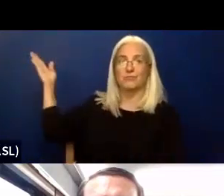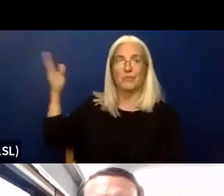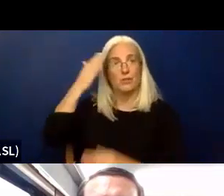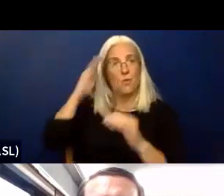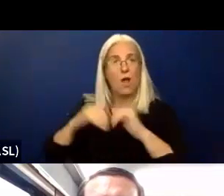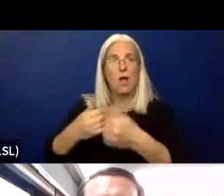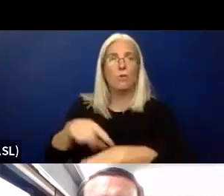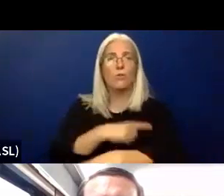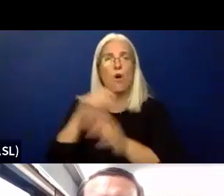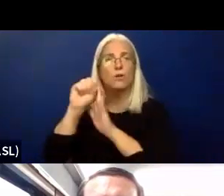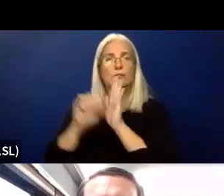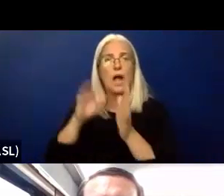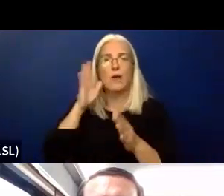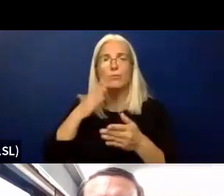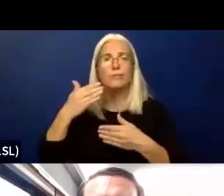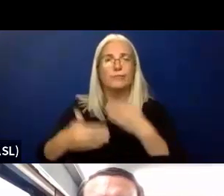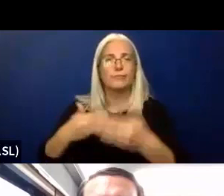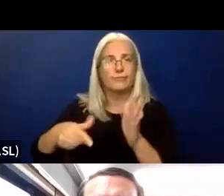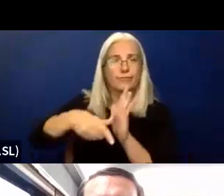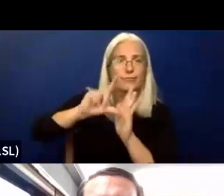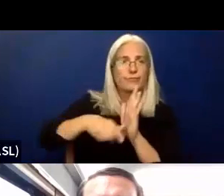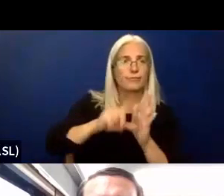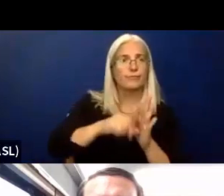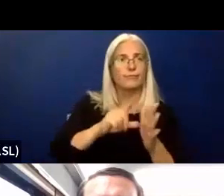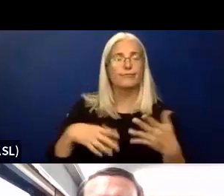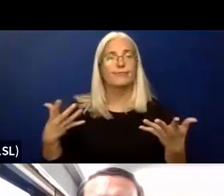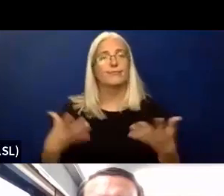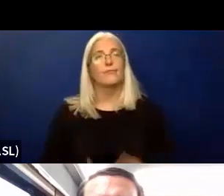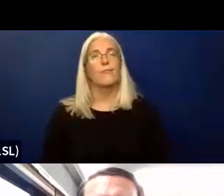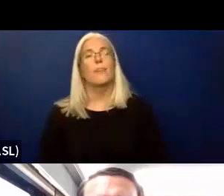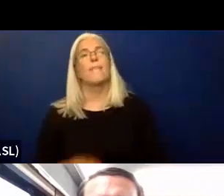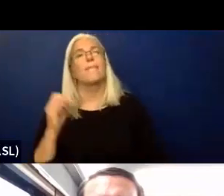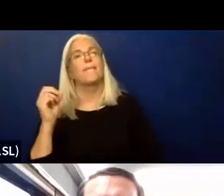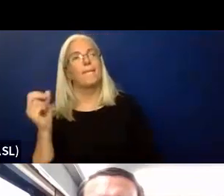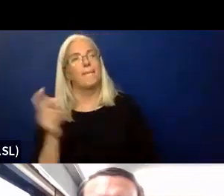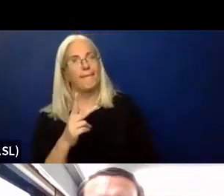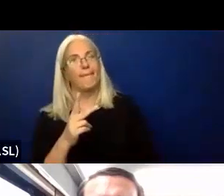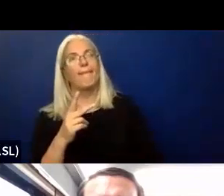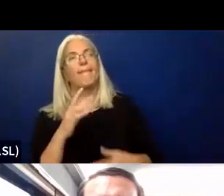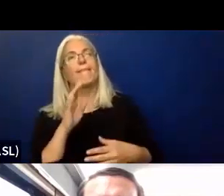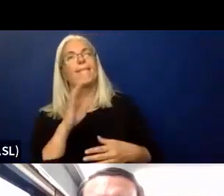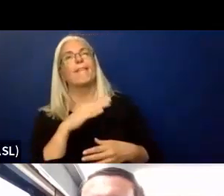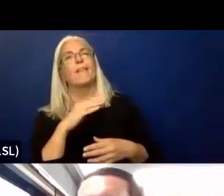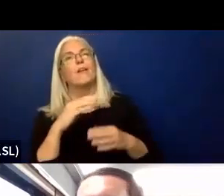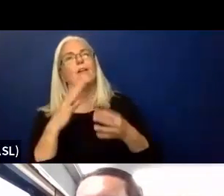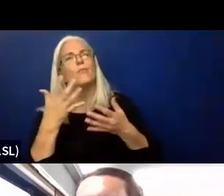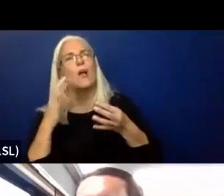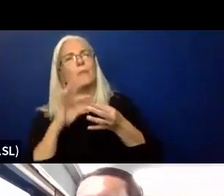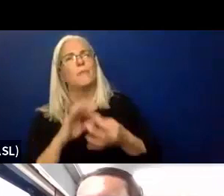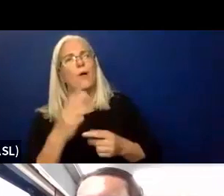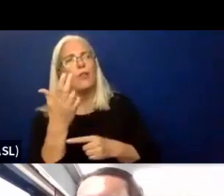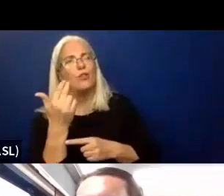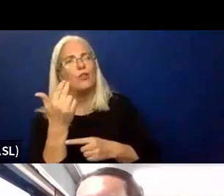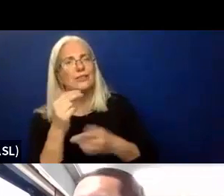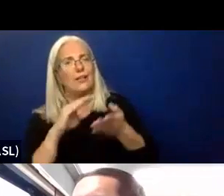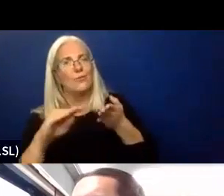Okay. And then can you offer any details on the type of things that the 13 that you sent back, what kind of issues